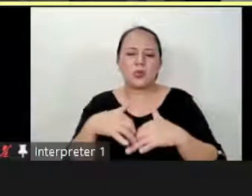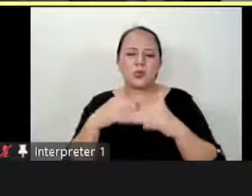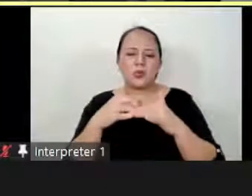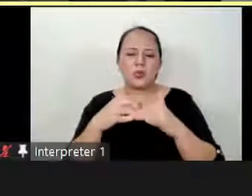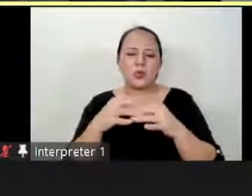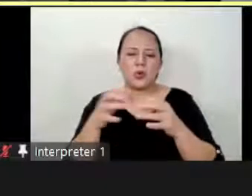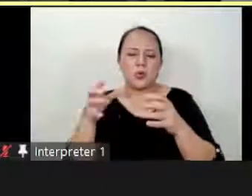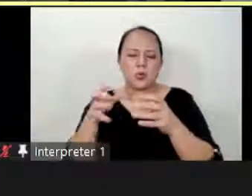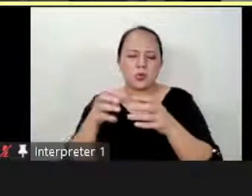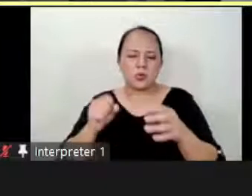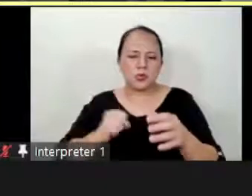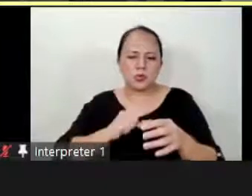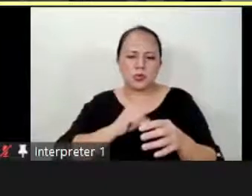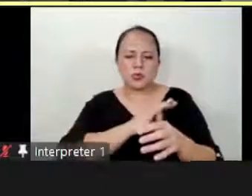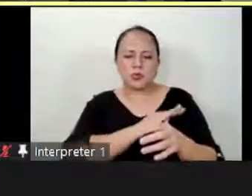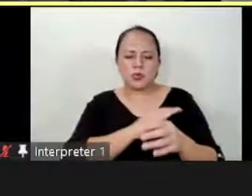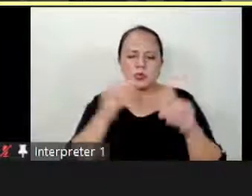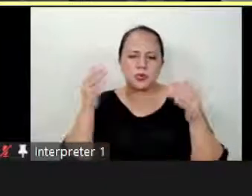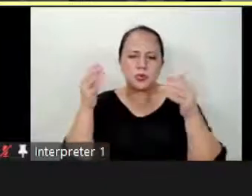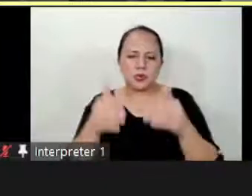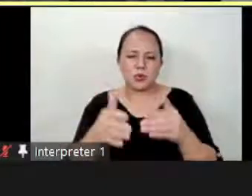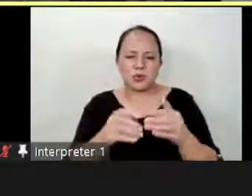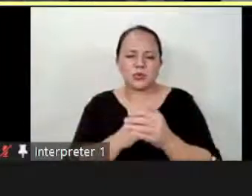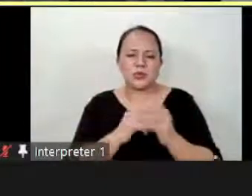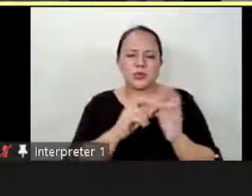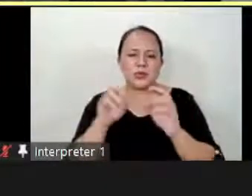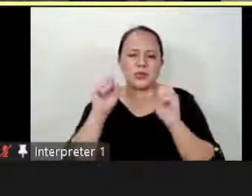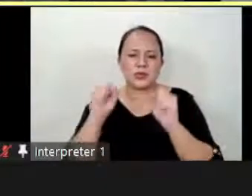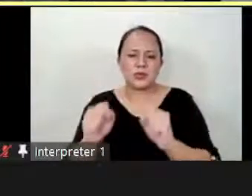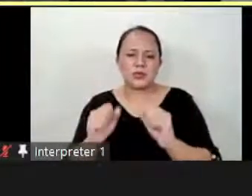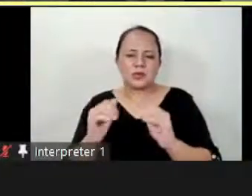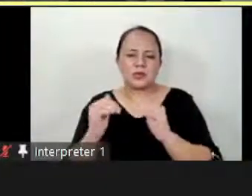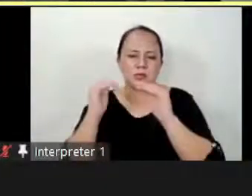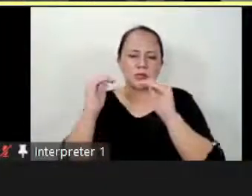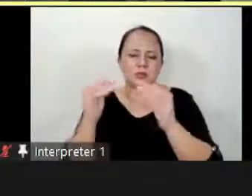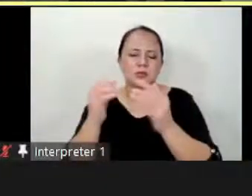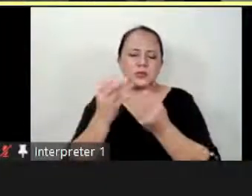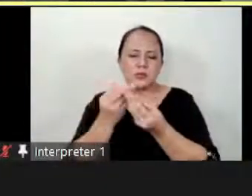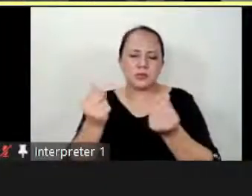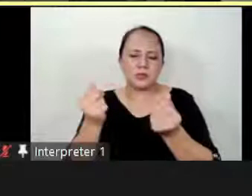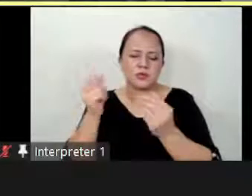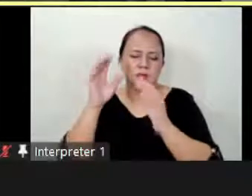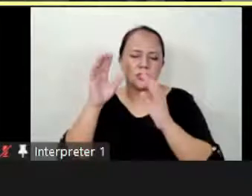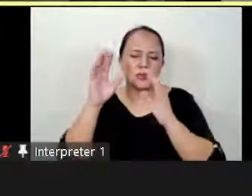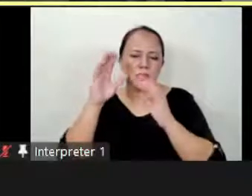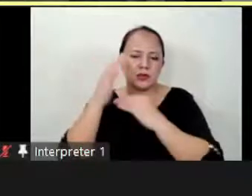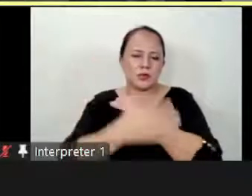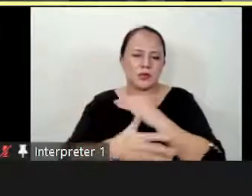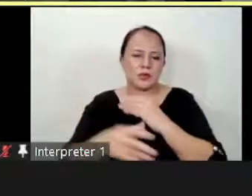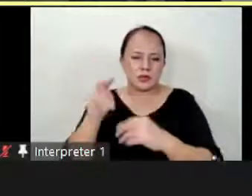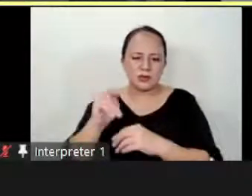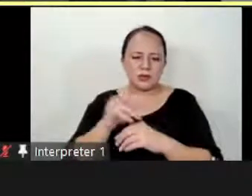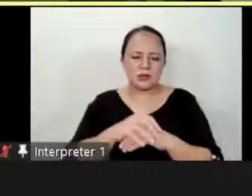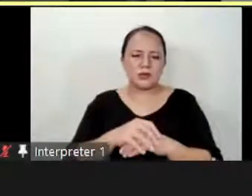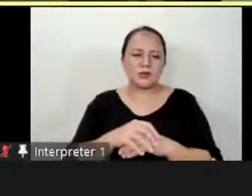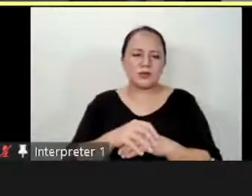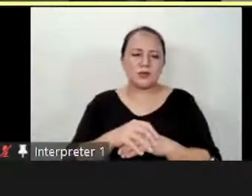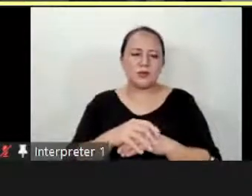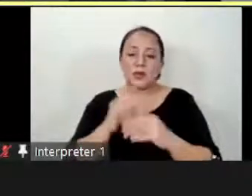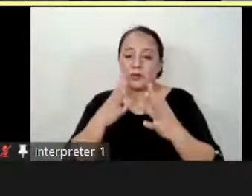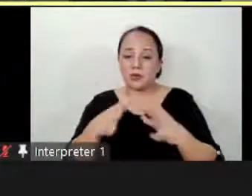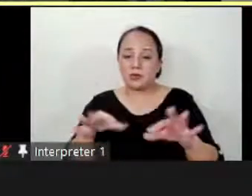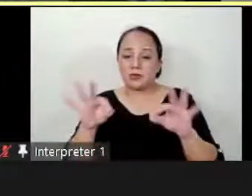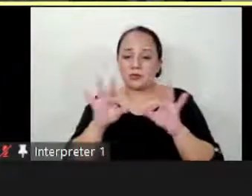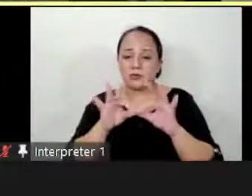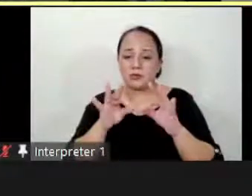workforce that is fit for purpose, ready, and able to scale up to meet the country needs? The starting point is very challenging.